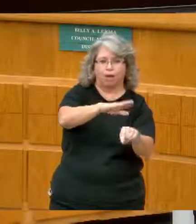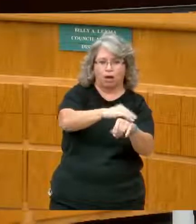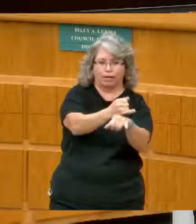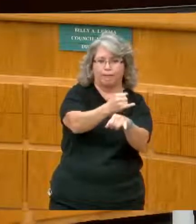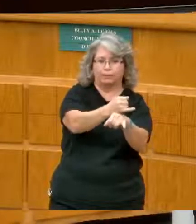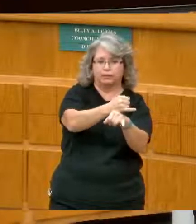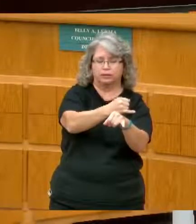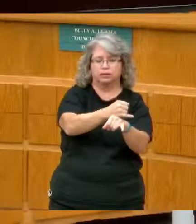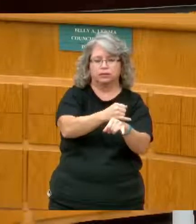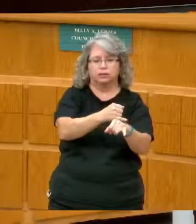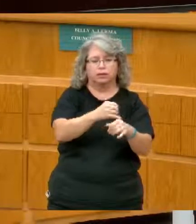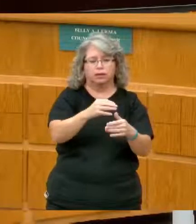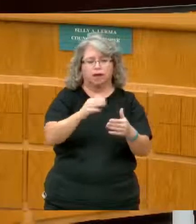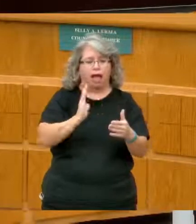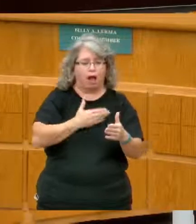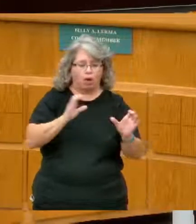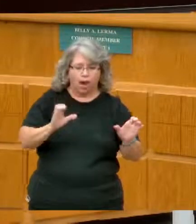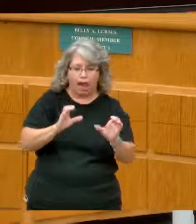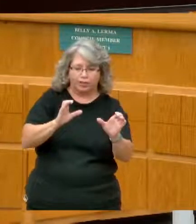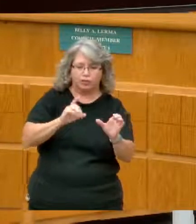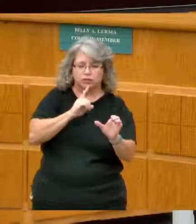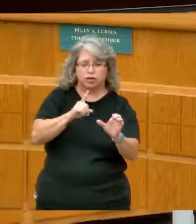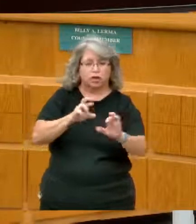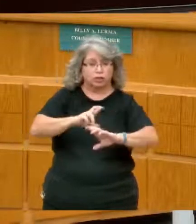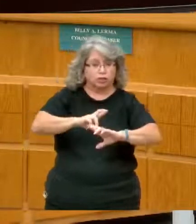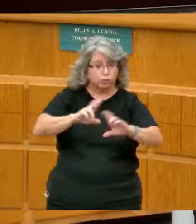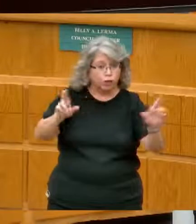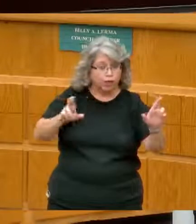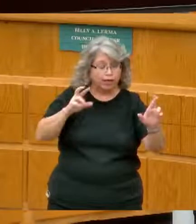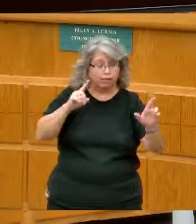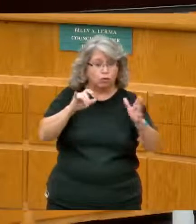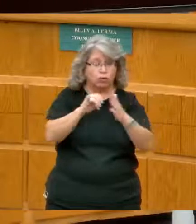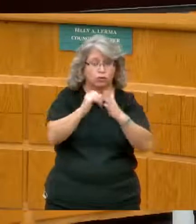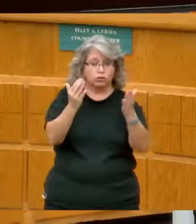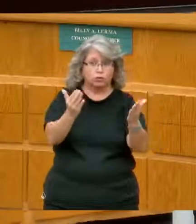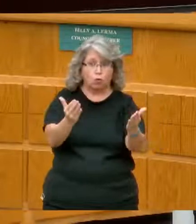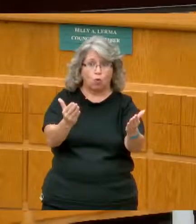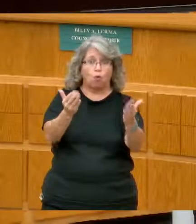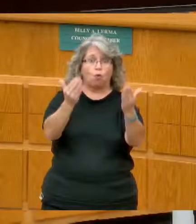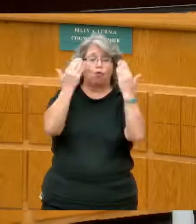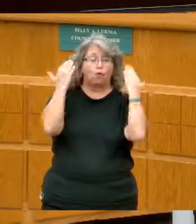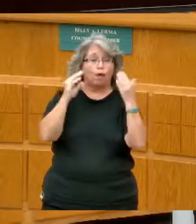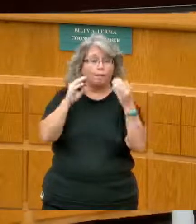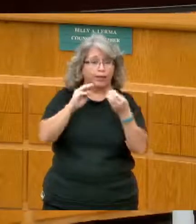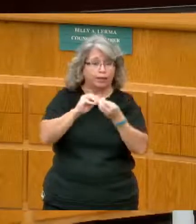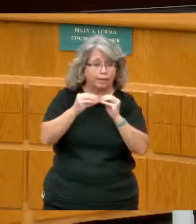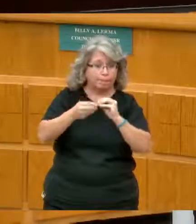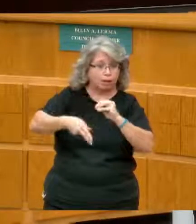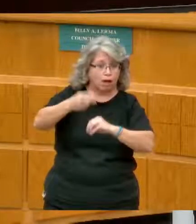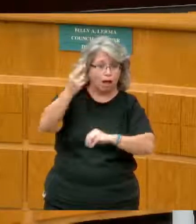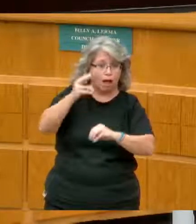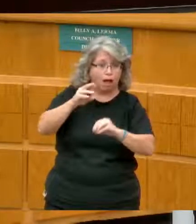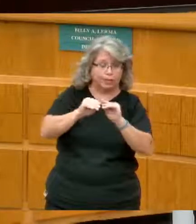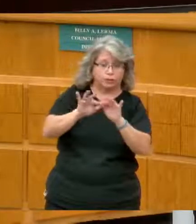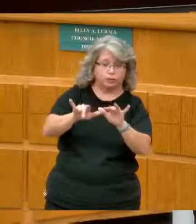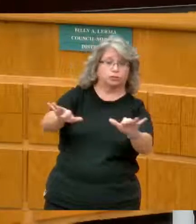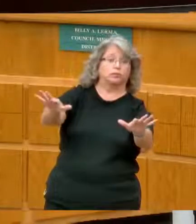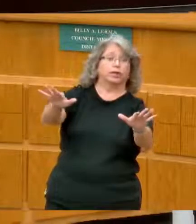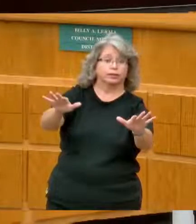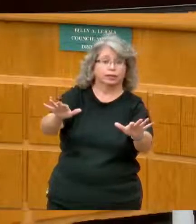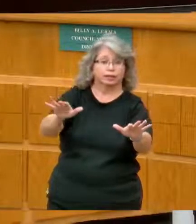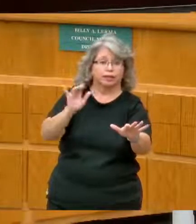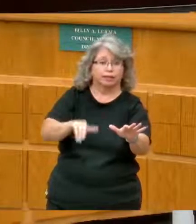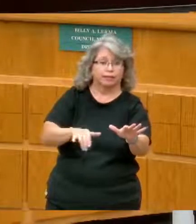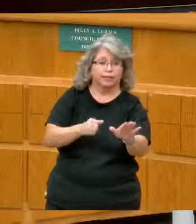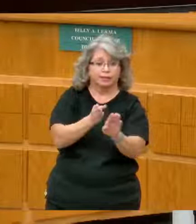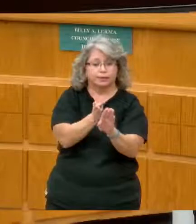for the overwhelming response that high transmissibility of this variant has caused. And we're doing that to